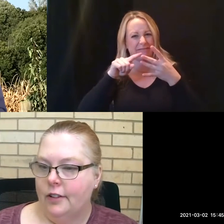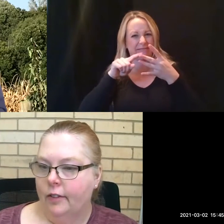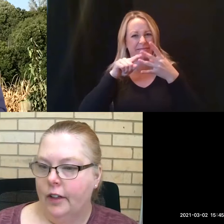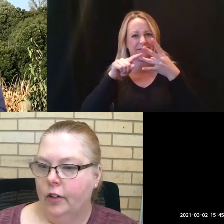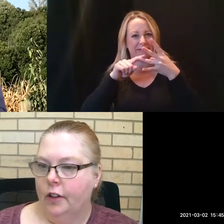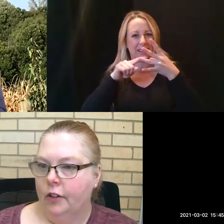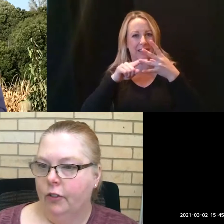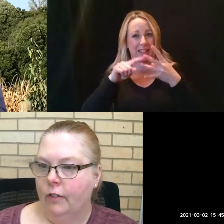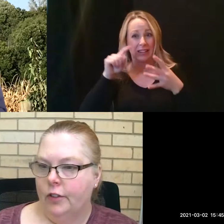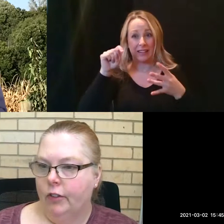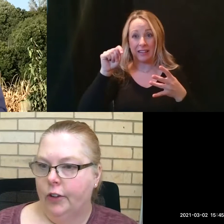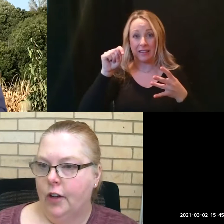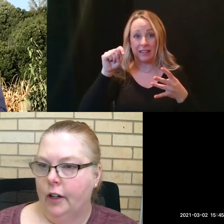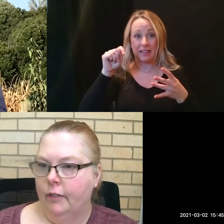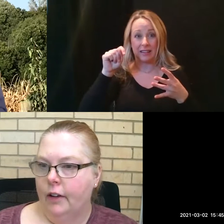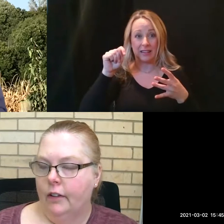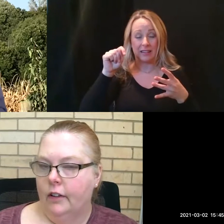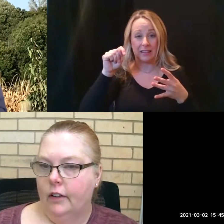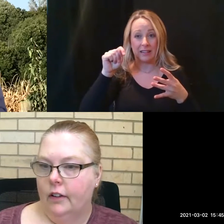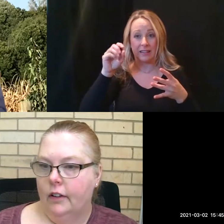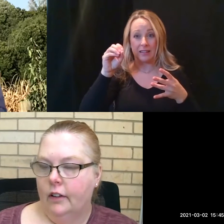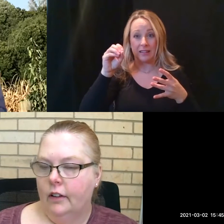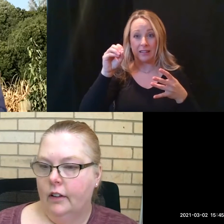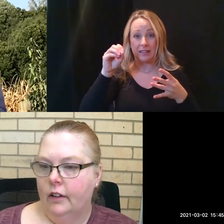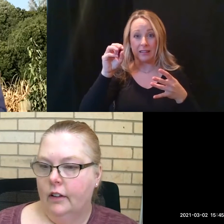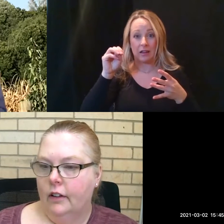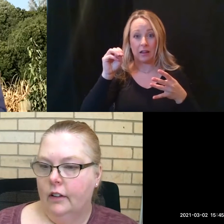Tom, is that something you can confirm? Is it what you're talking about?